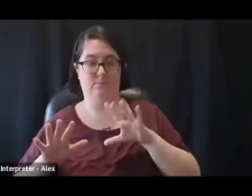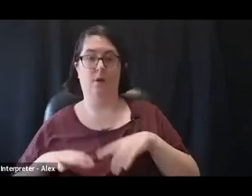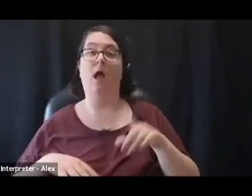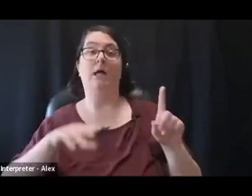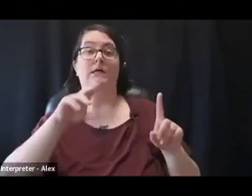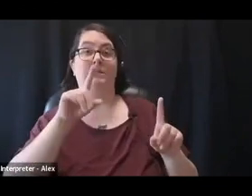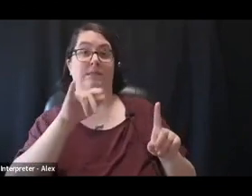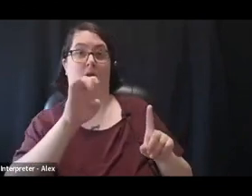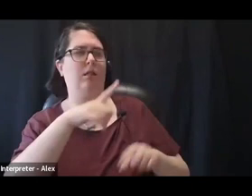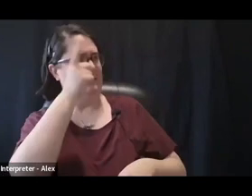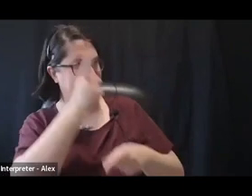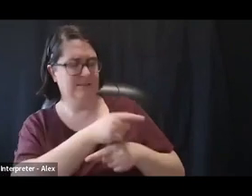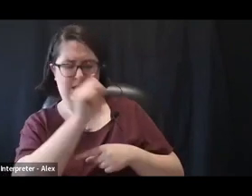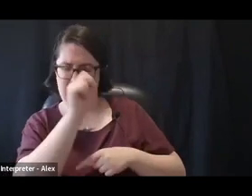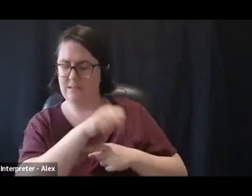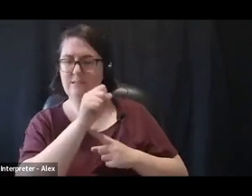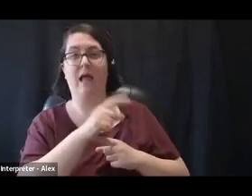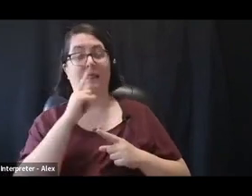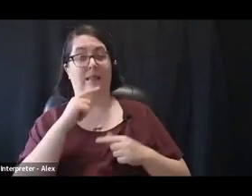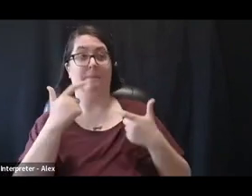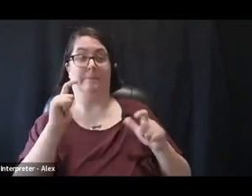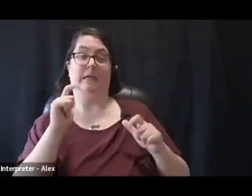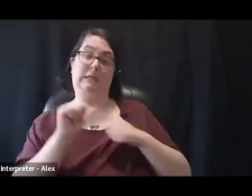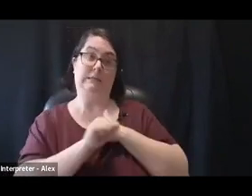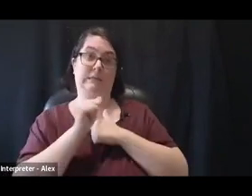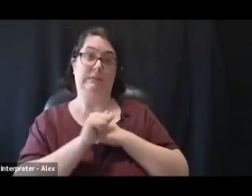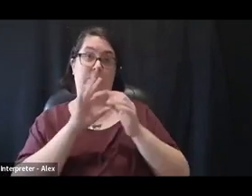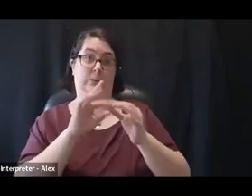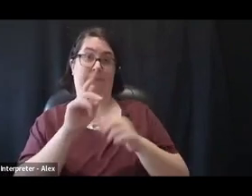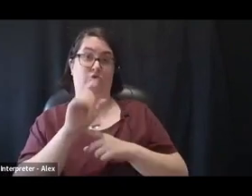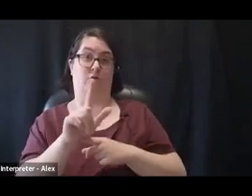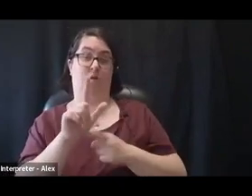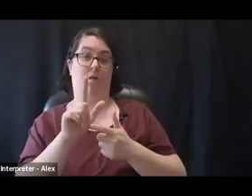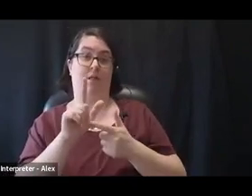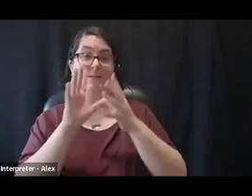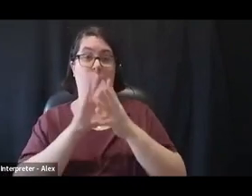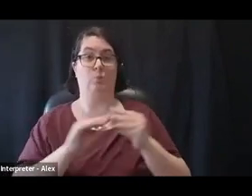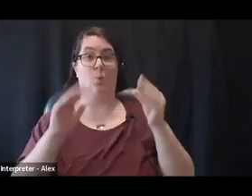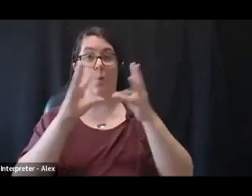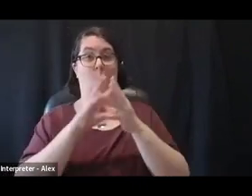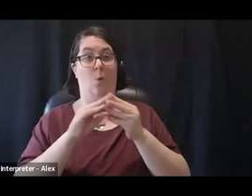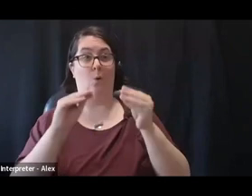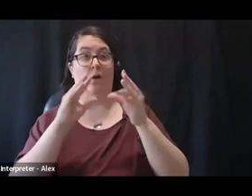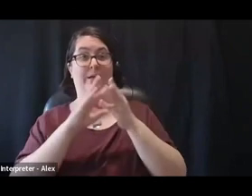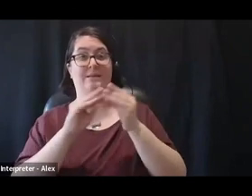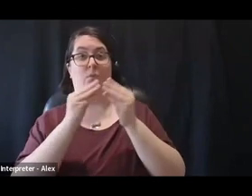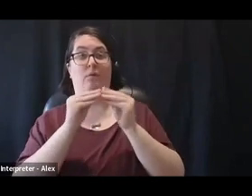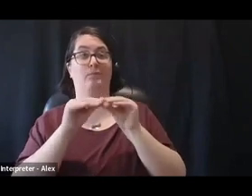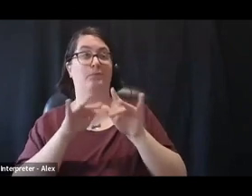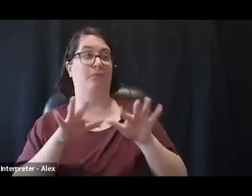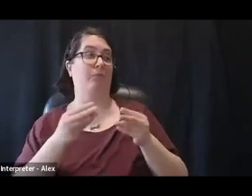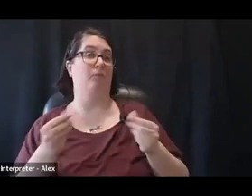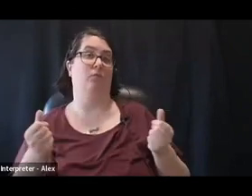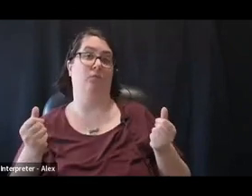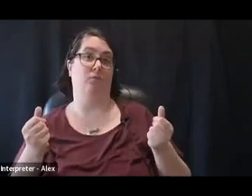Yeah, absolutely. I think that the big risk of the digital is sort of like stories losing this binding force. And I